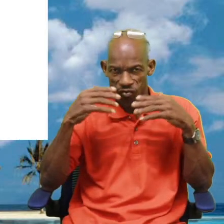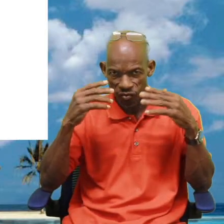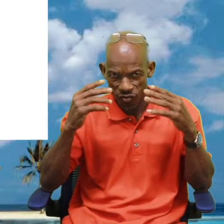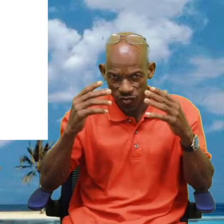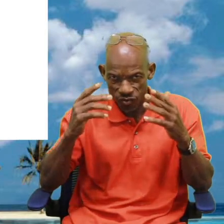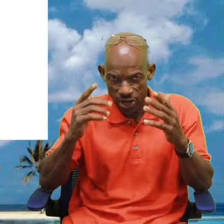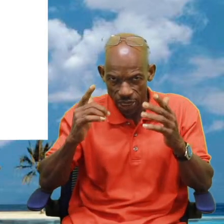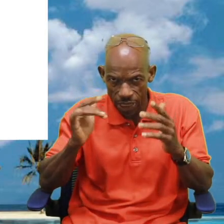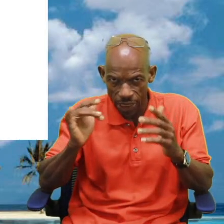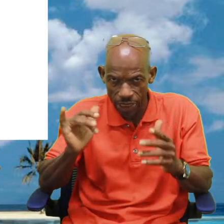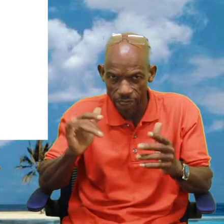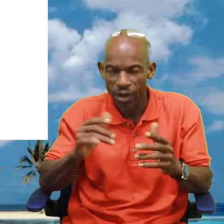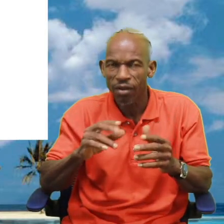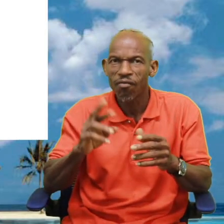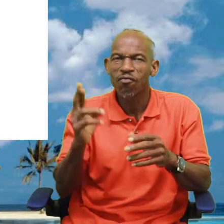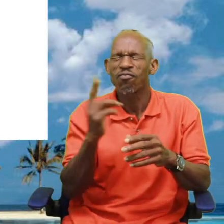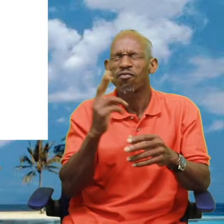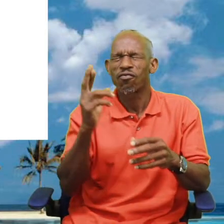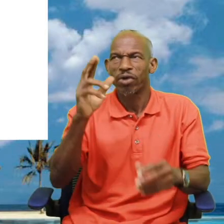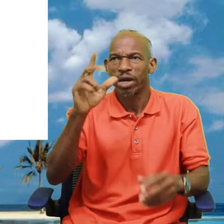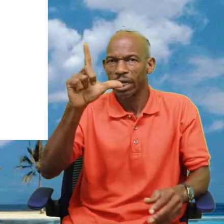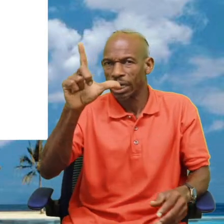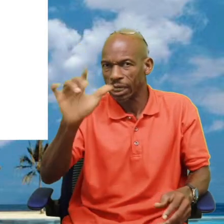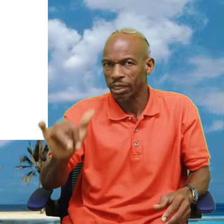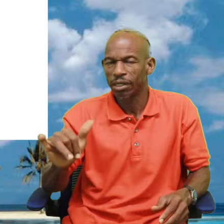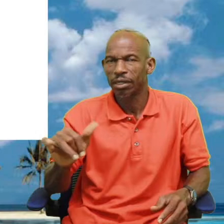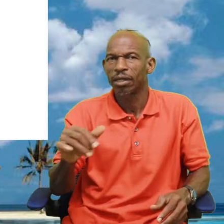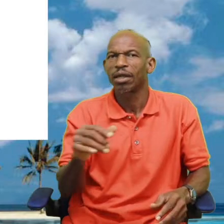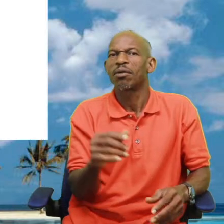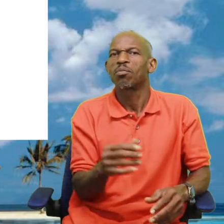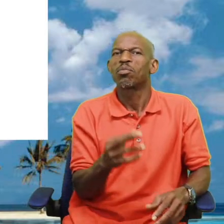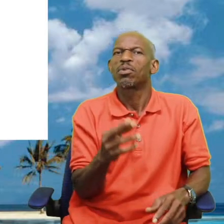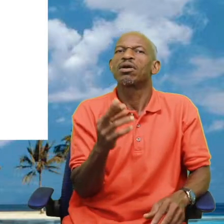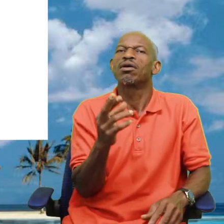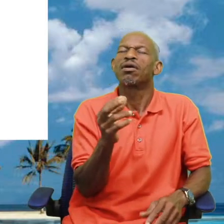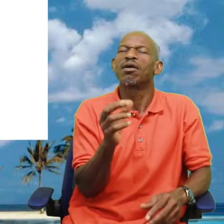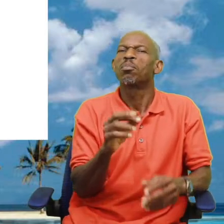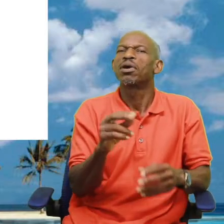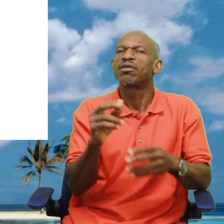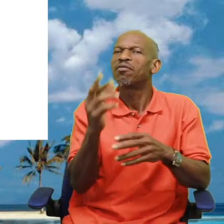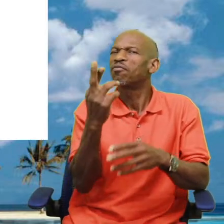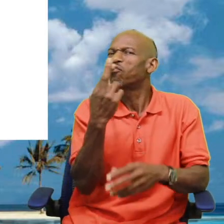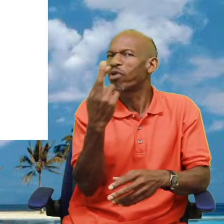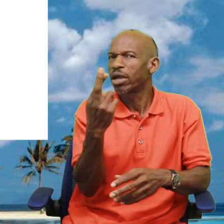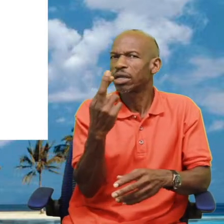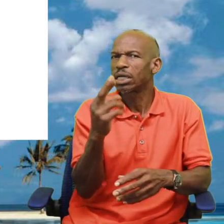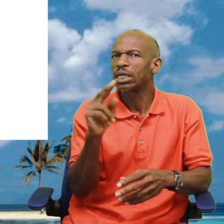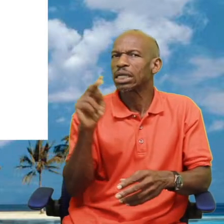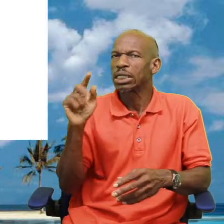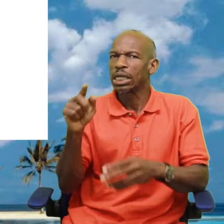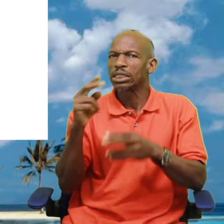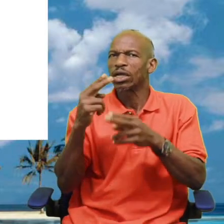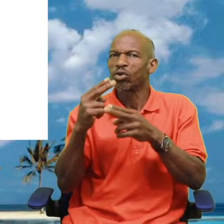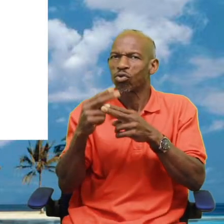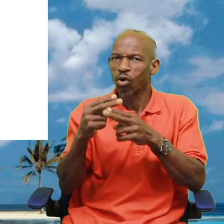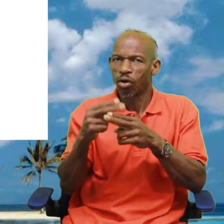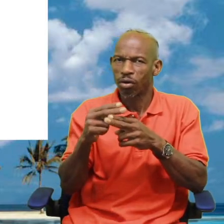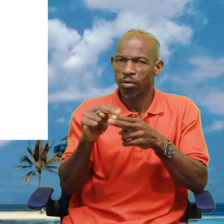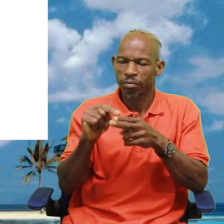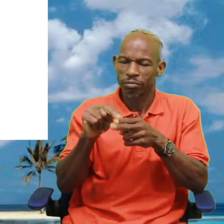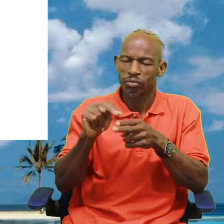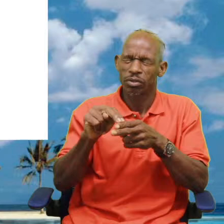right. So friend itself is a noun. So we can't say friend. So we have to say an adjective there is friendly.